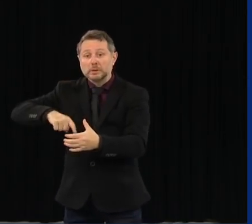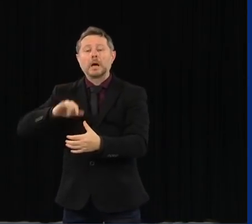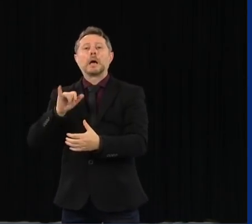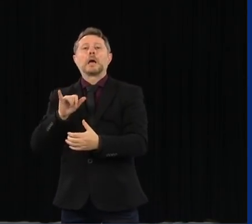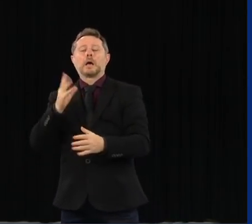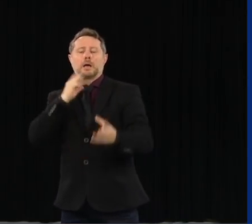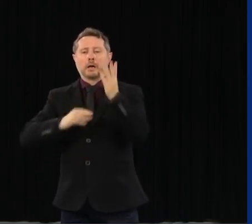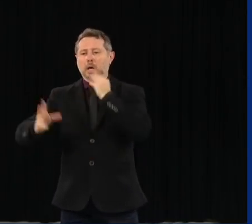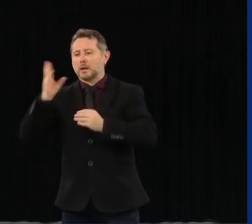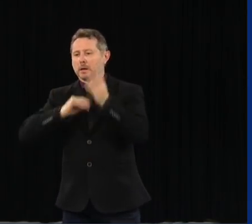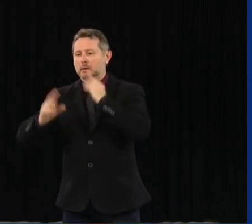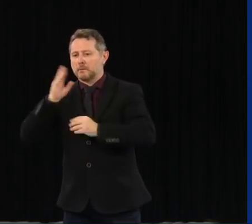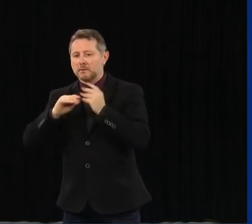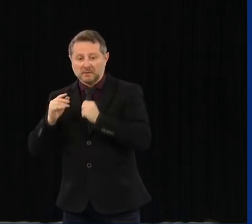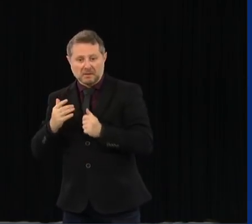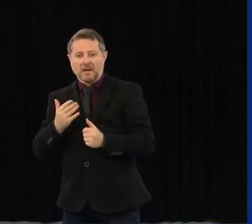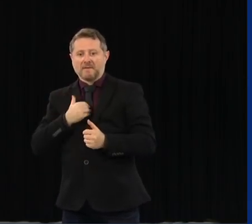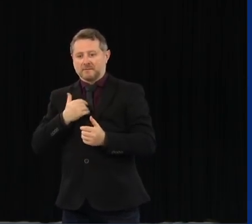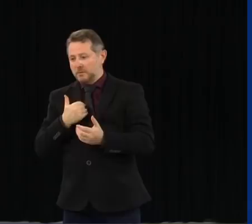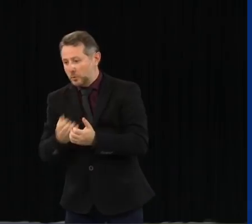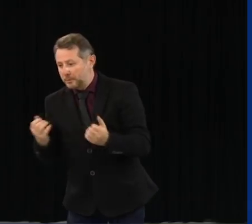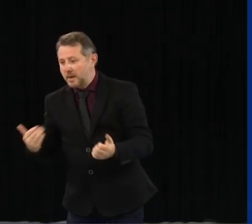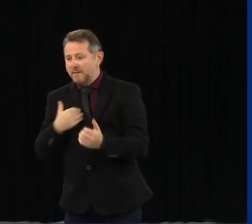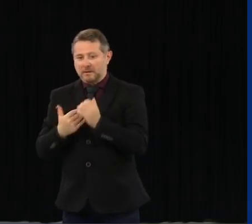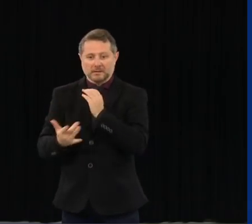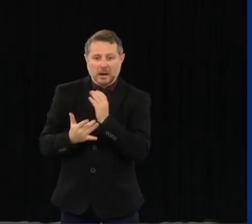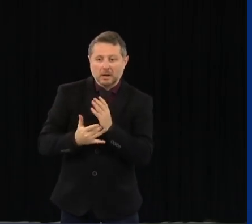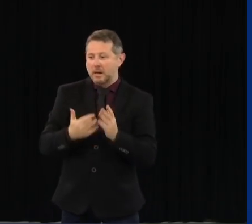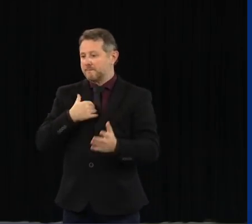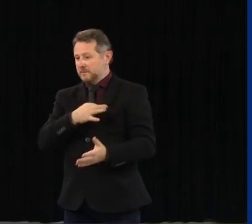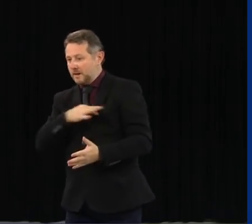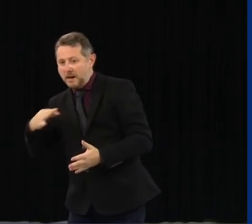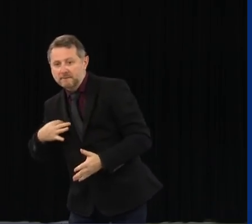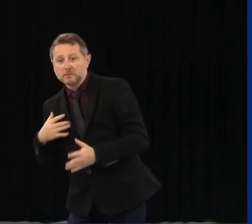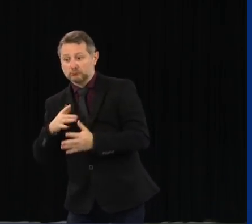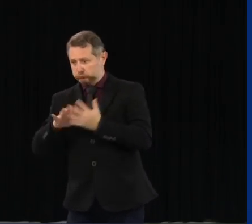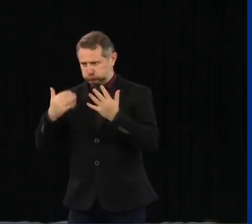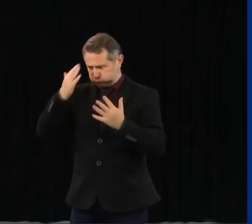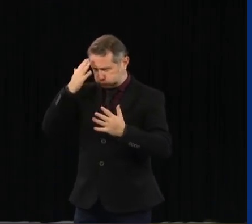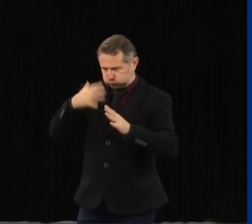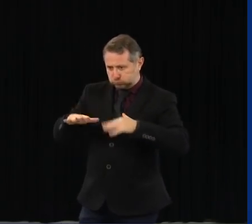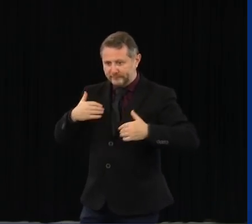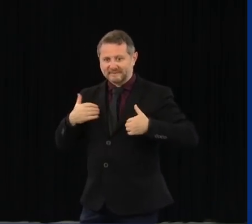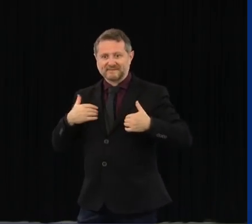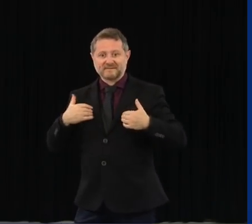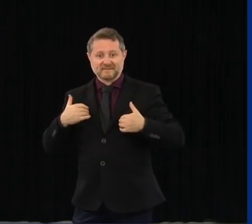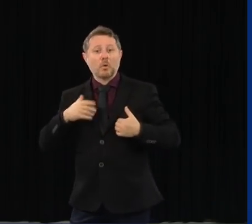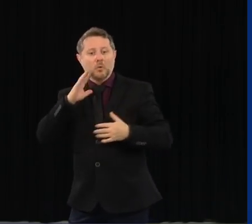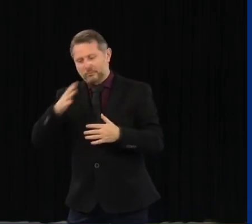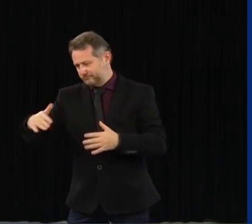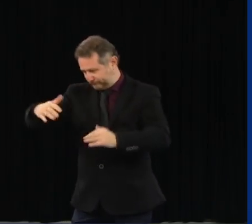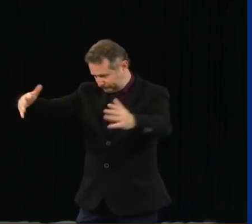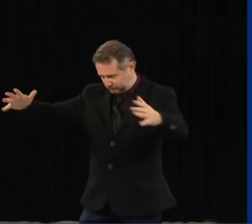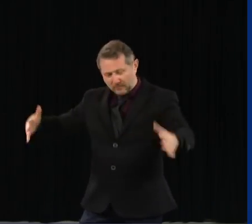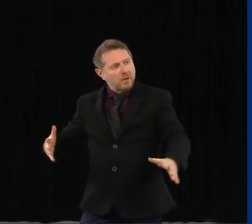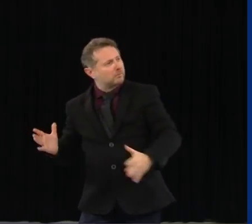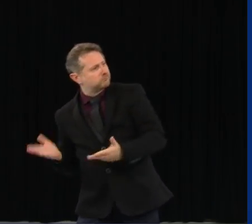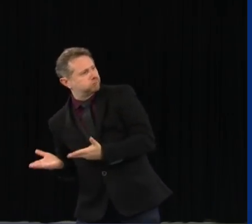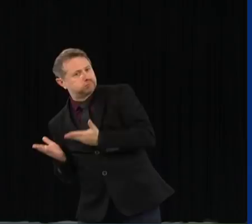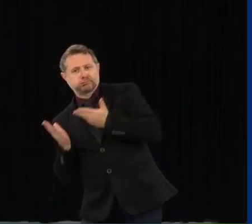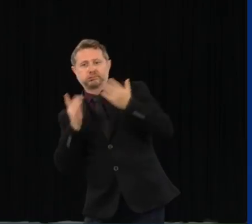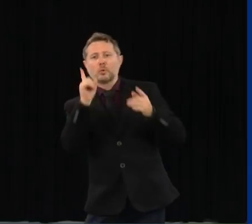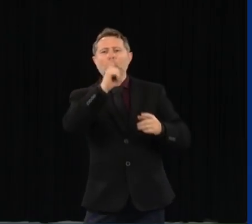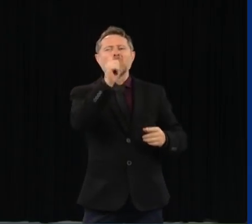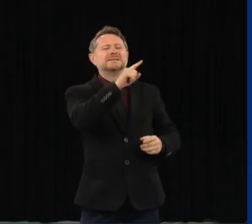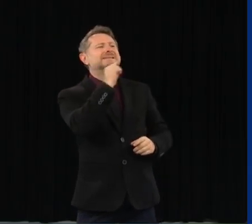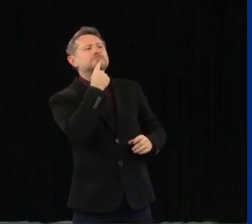take our equipment, we're going to take our personnel, we're going to take our knowledge, and we will go to any community that needs